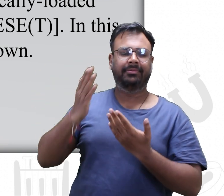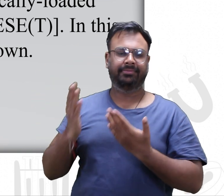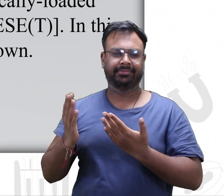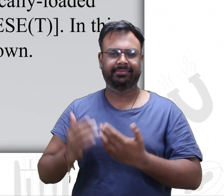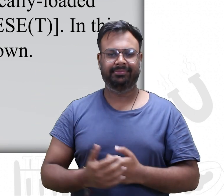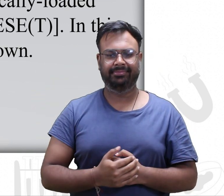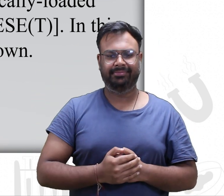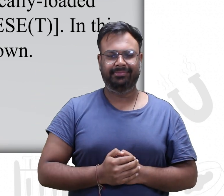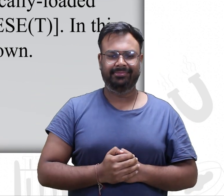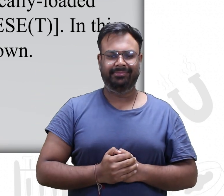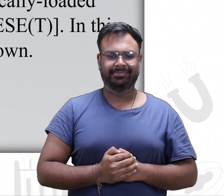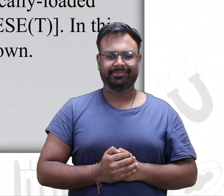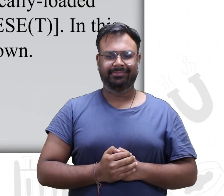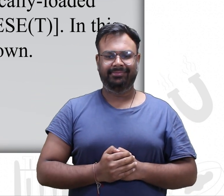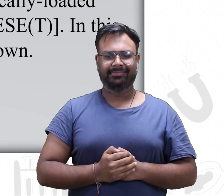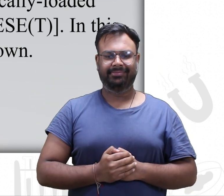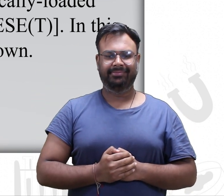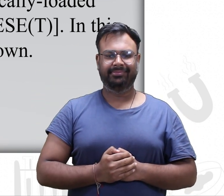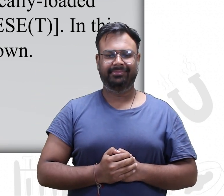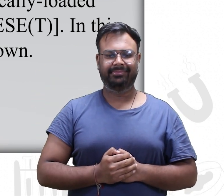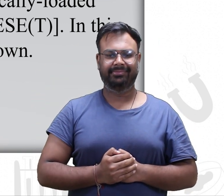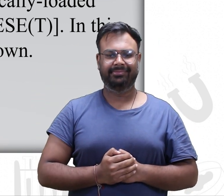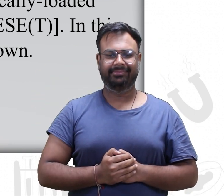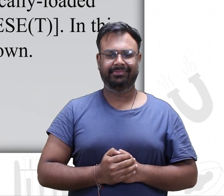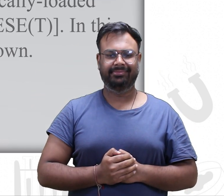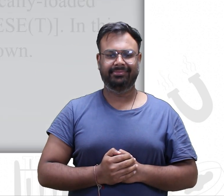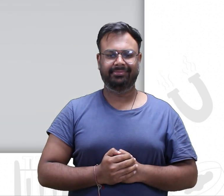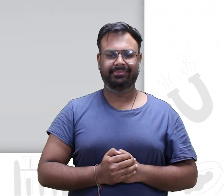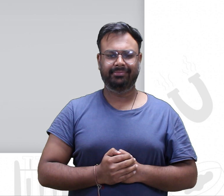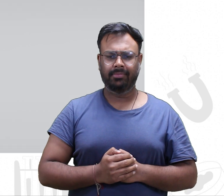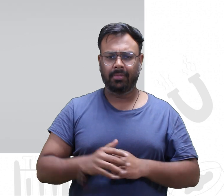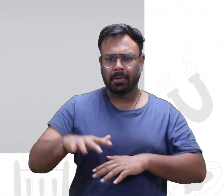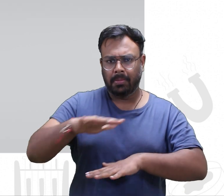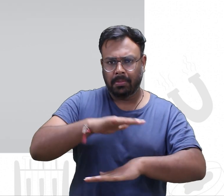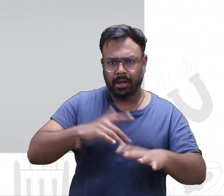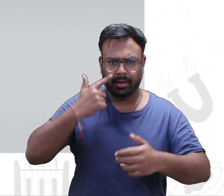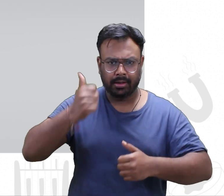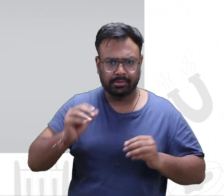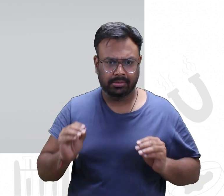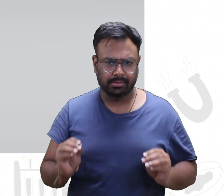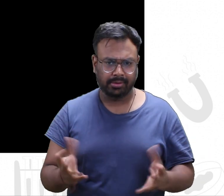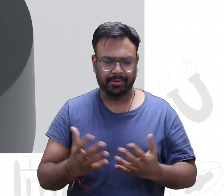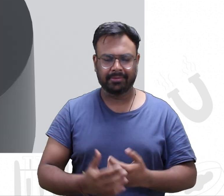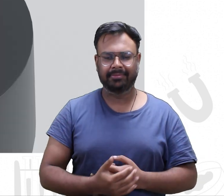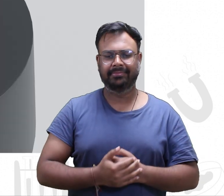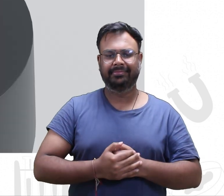In this demonstration, ESE, T, specimen is shown. Test arrangement.